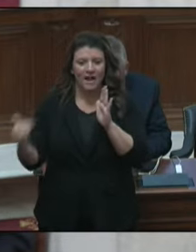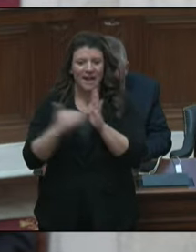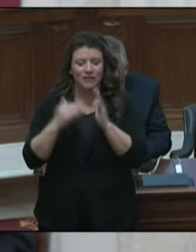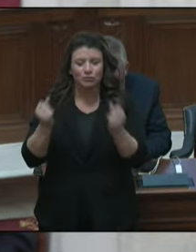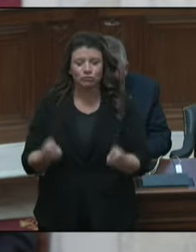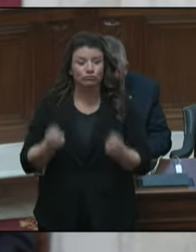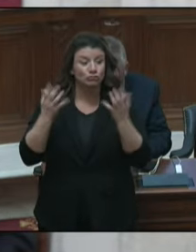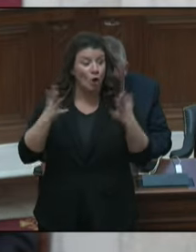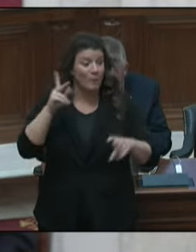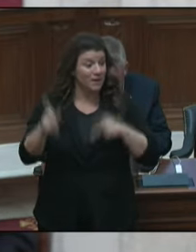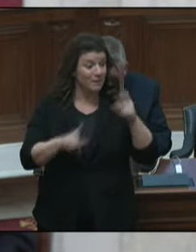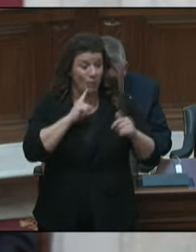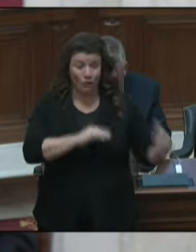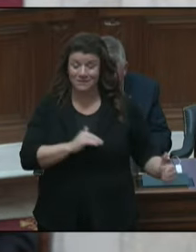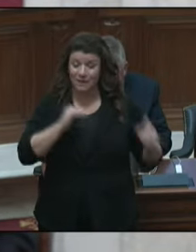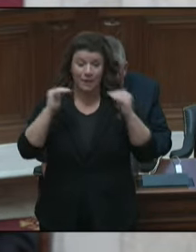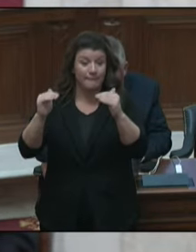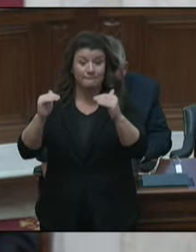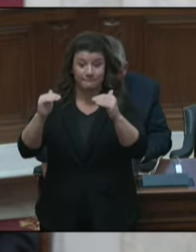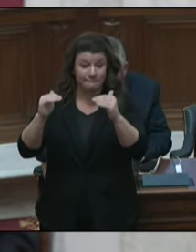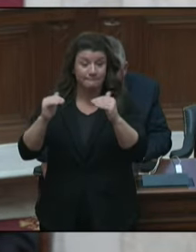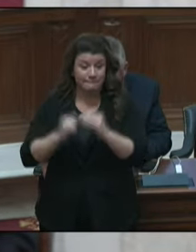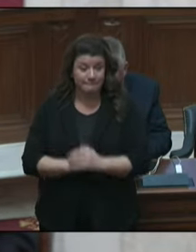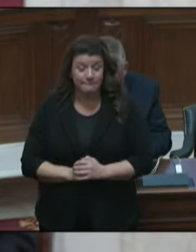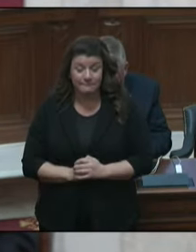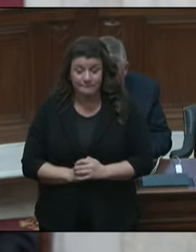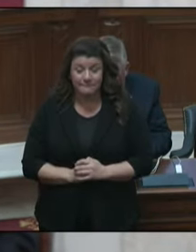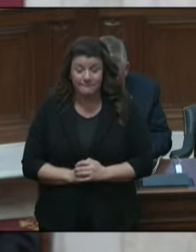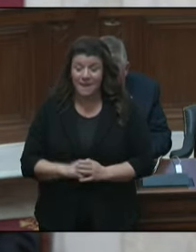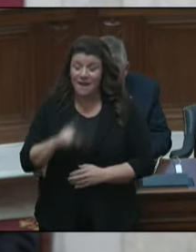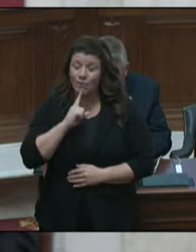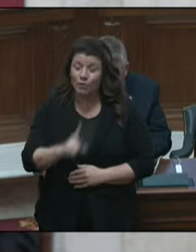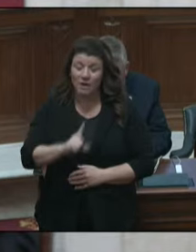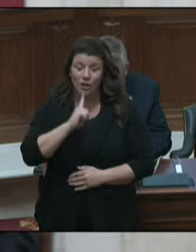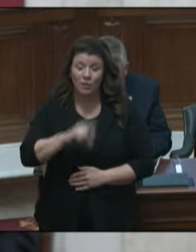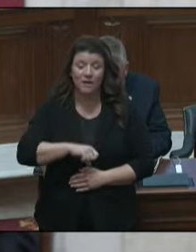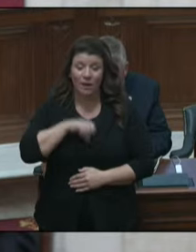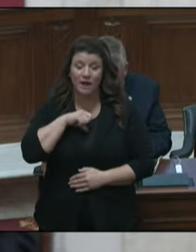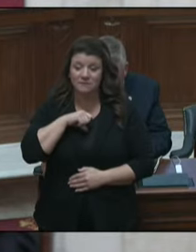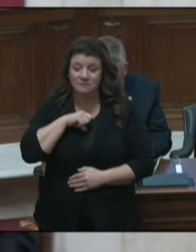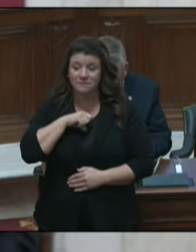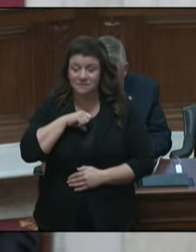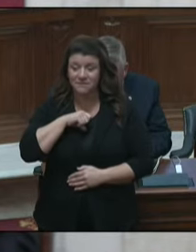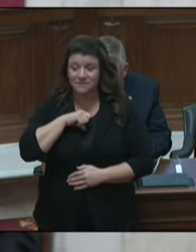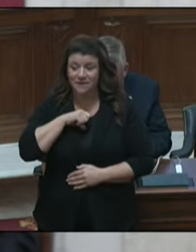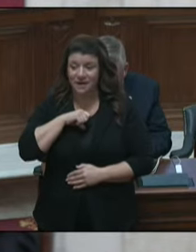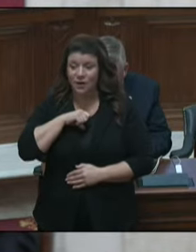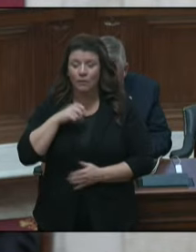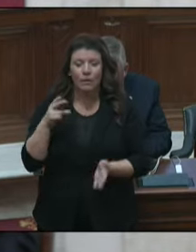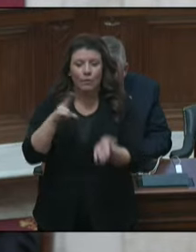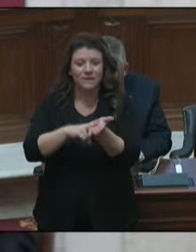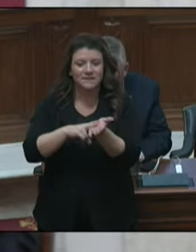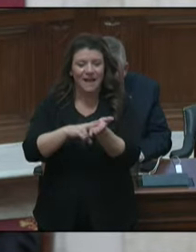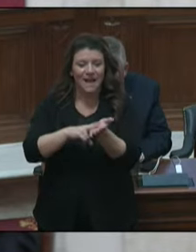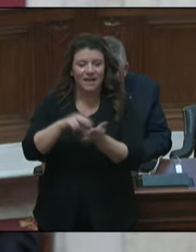many people are stepping up. I'm really, really proud when we signed